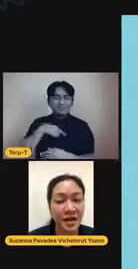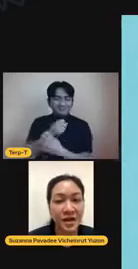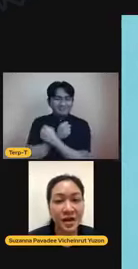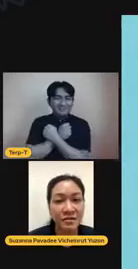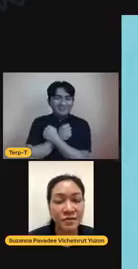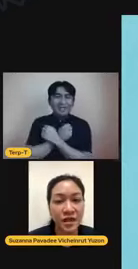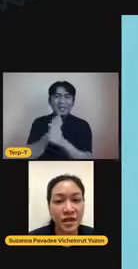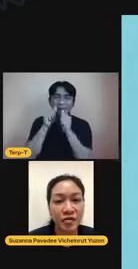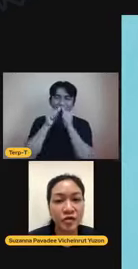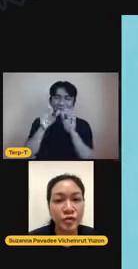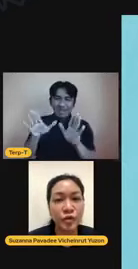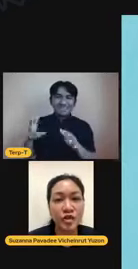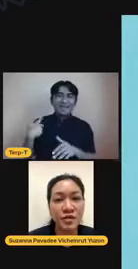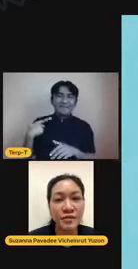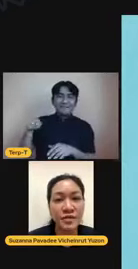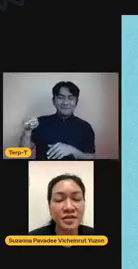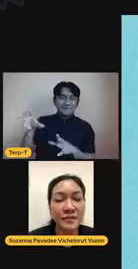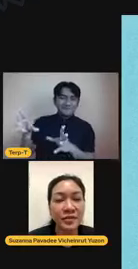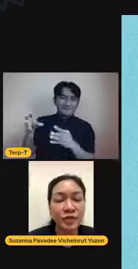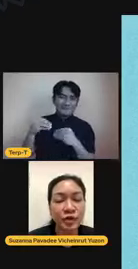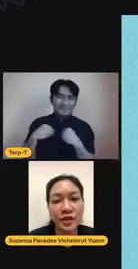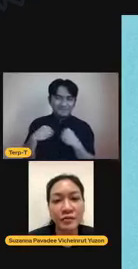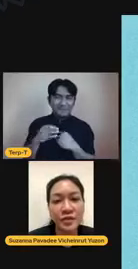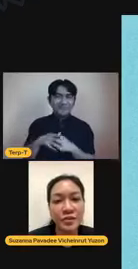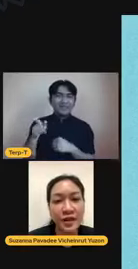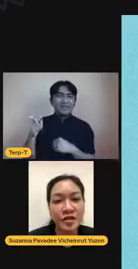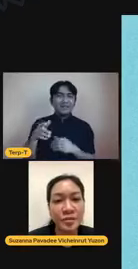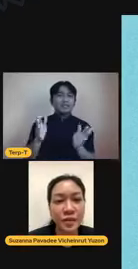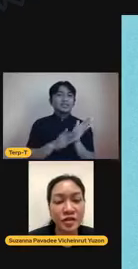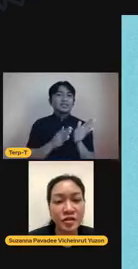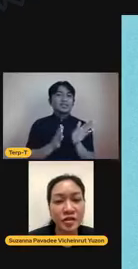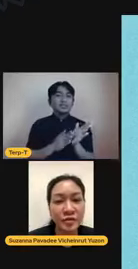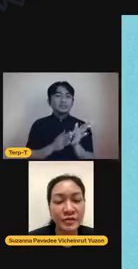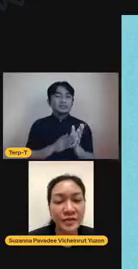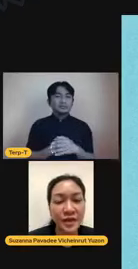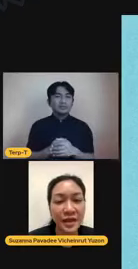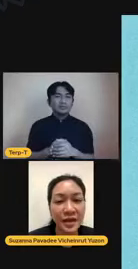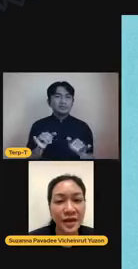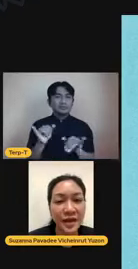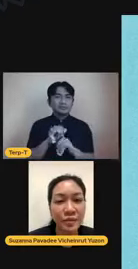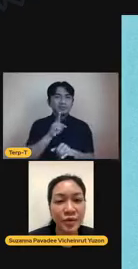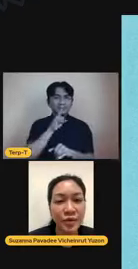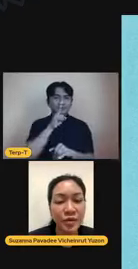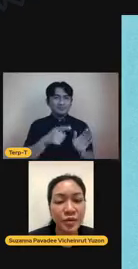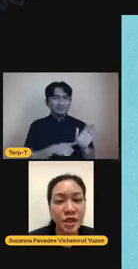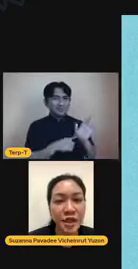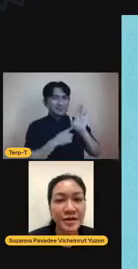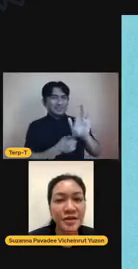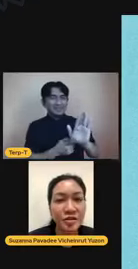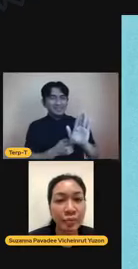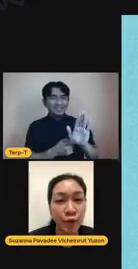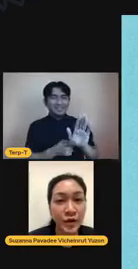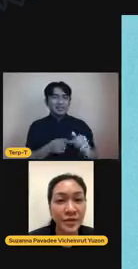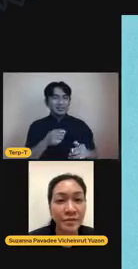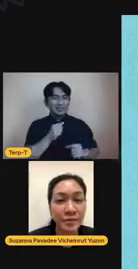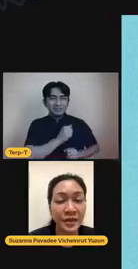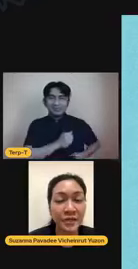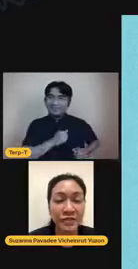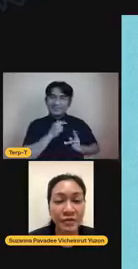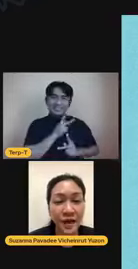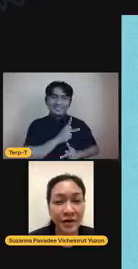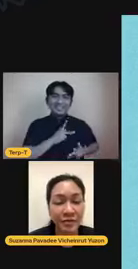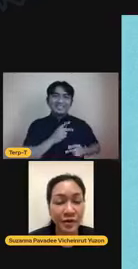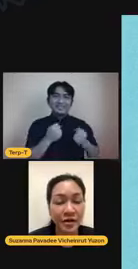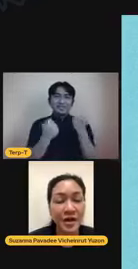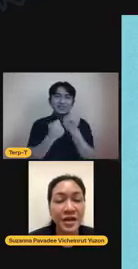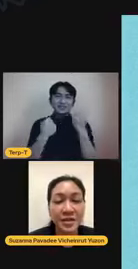that. In her school, she was voted Miss Bright Sparks too. We appreciate the support and the belief